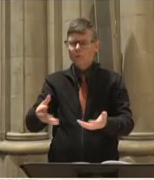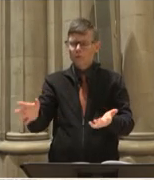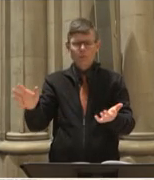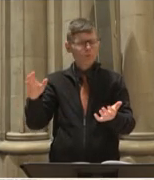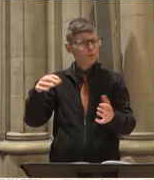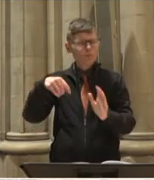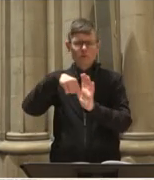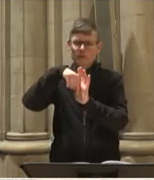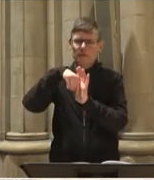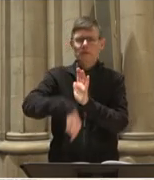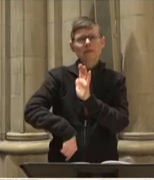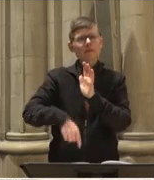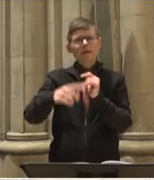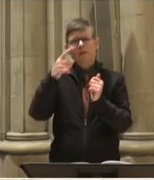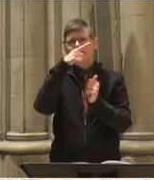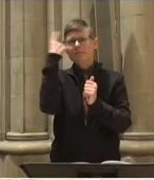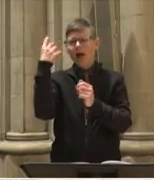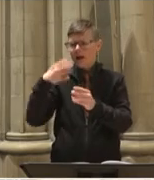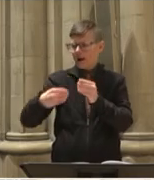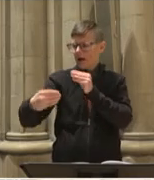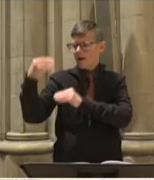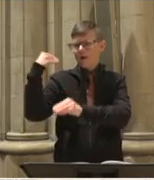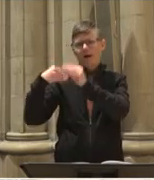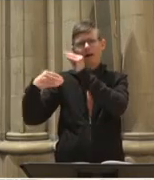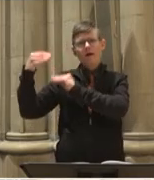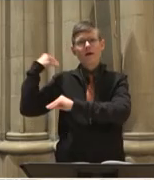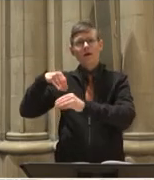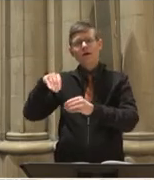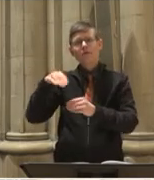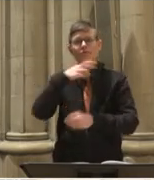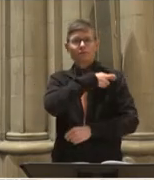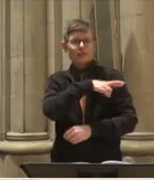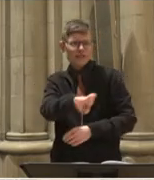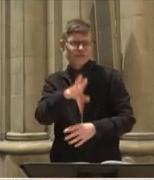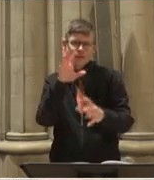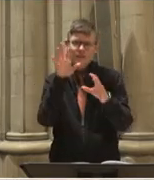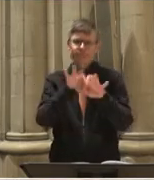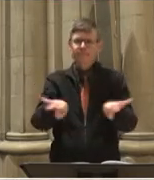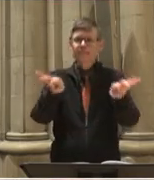Rich with Black heritage and religious significance,